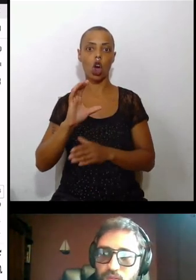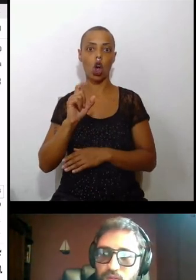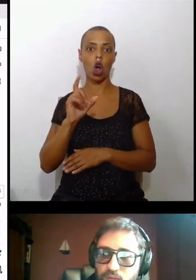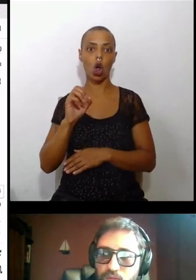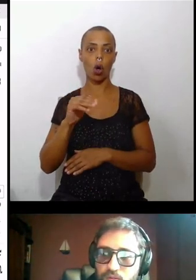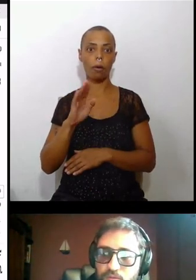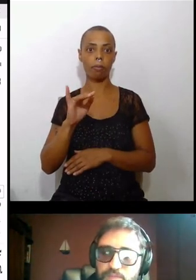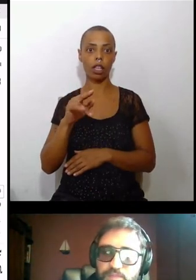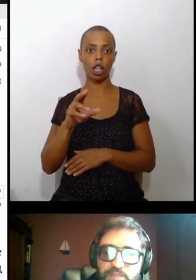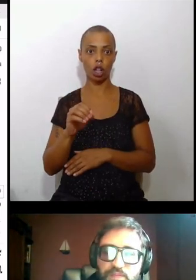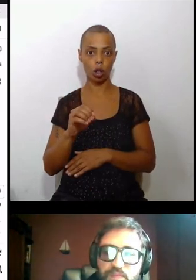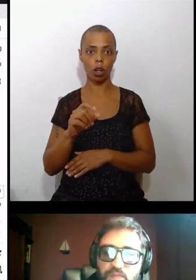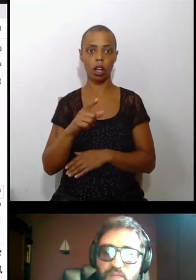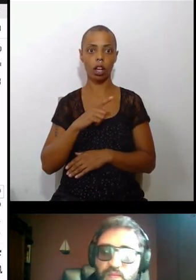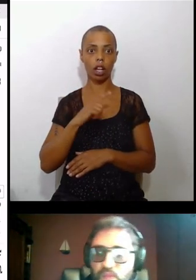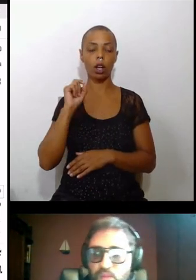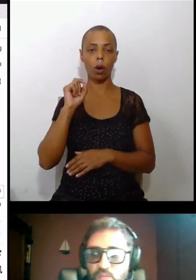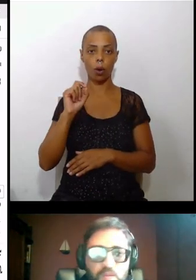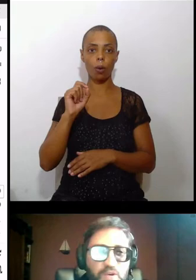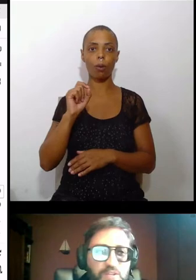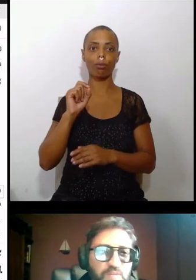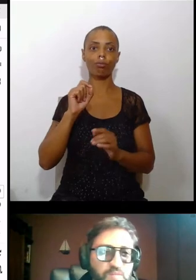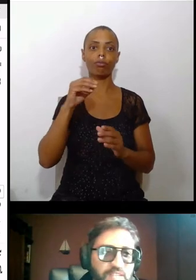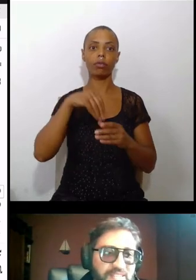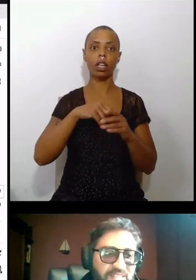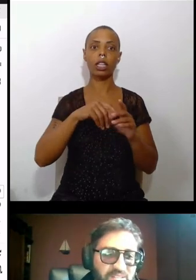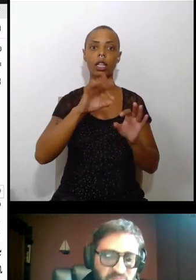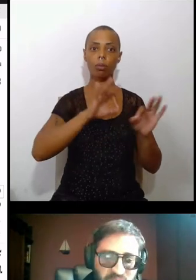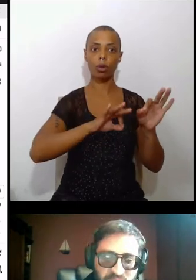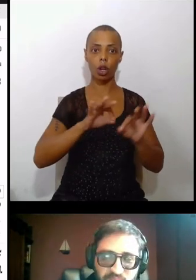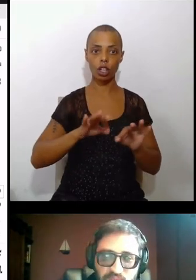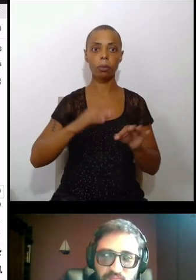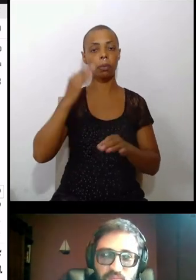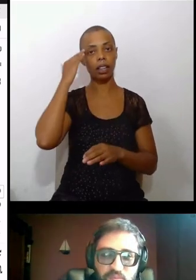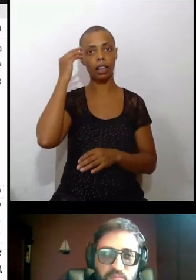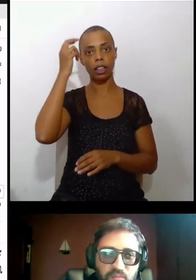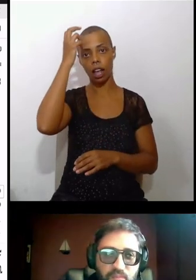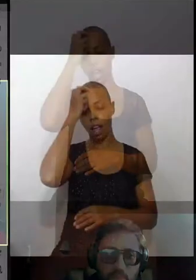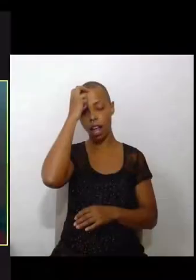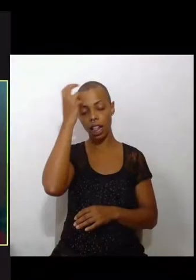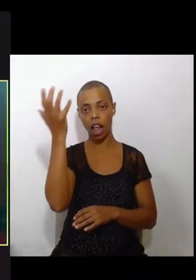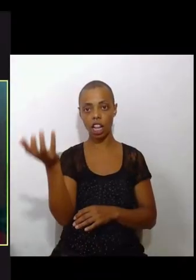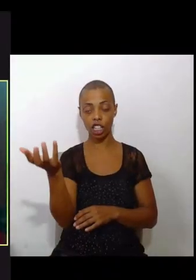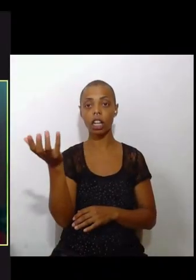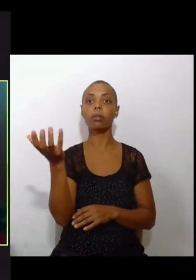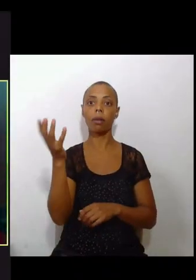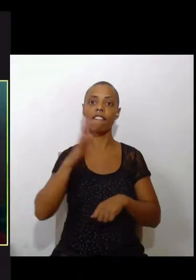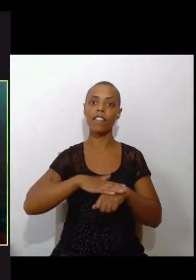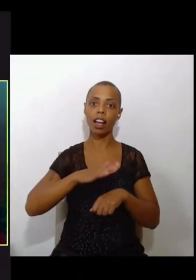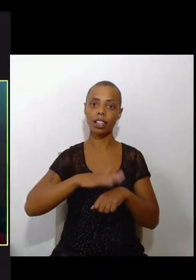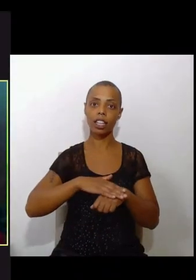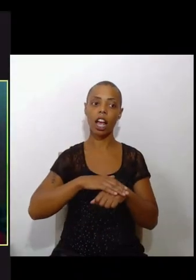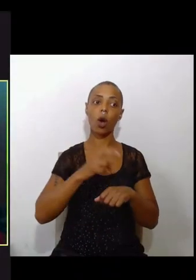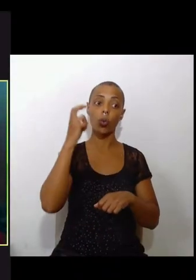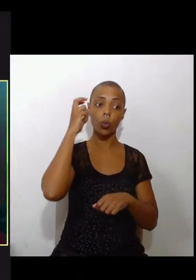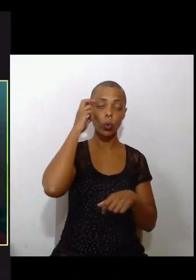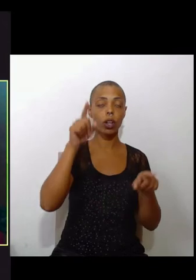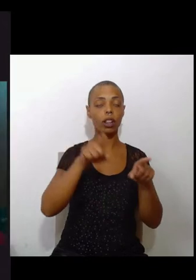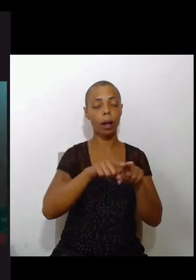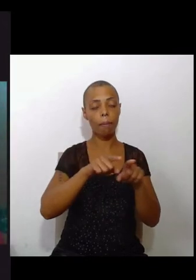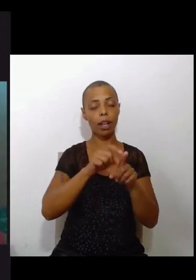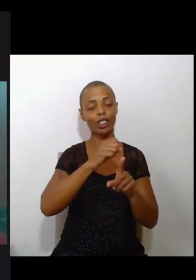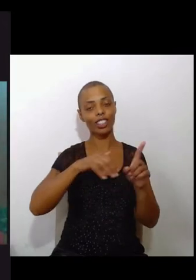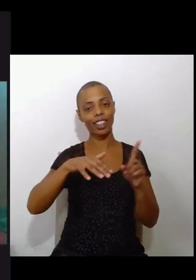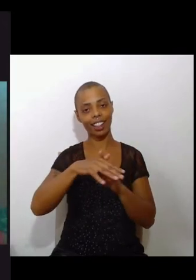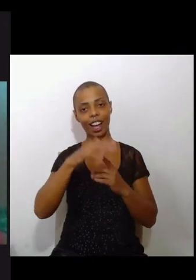and we wanted to present this project so that we had a better understanding of AI and its impact on culture